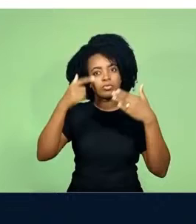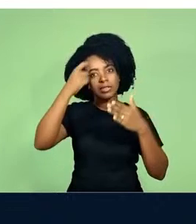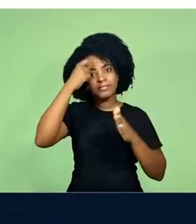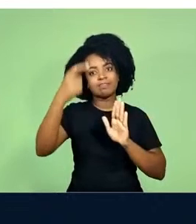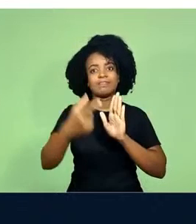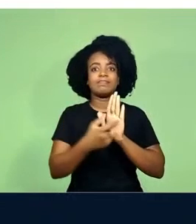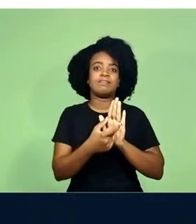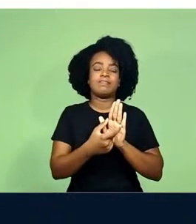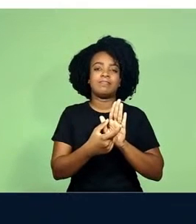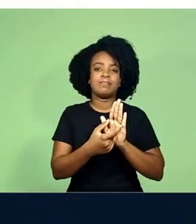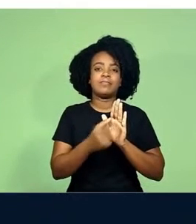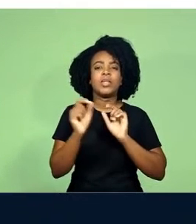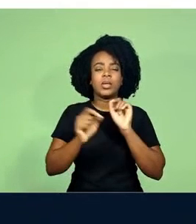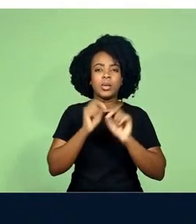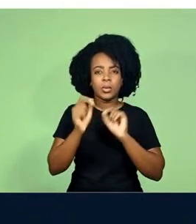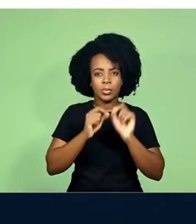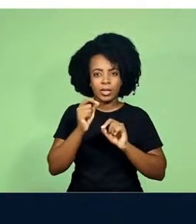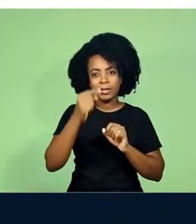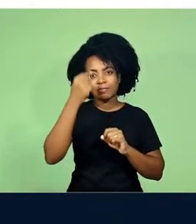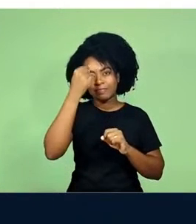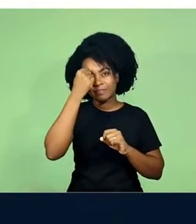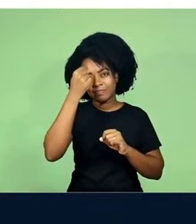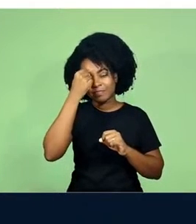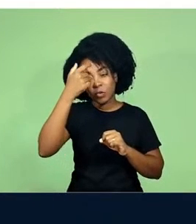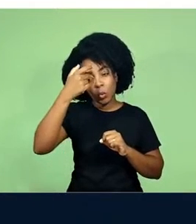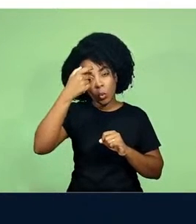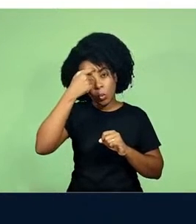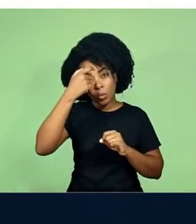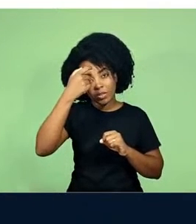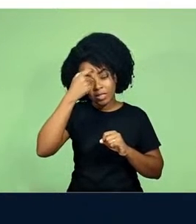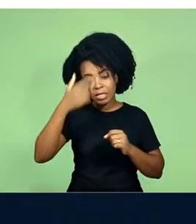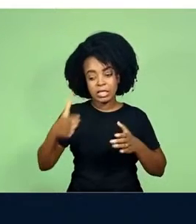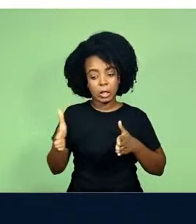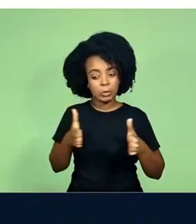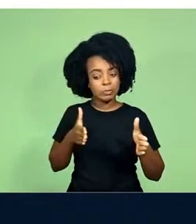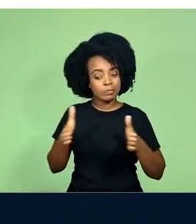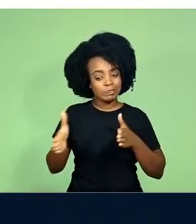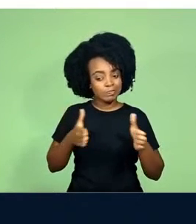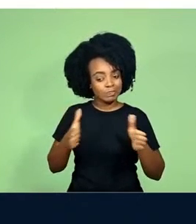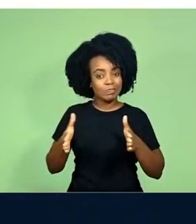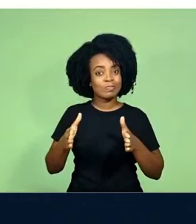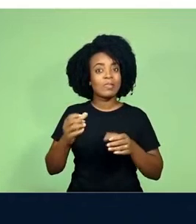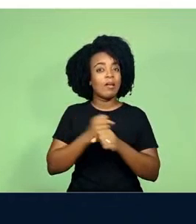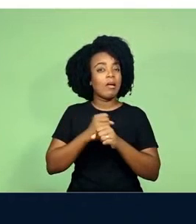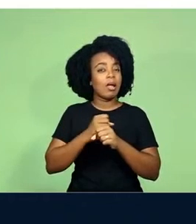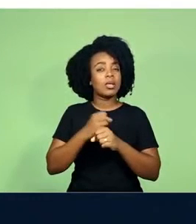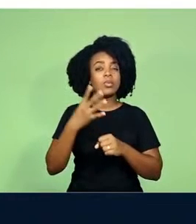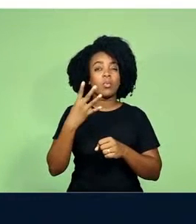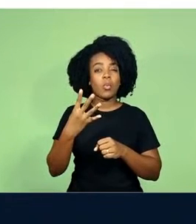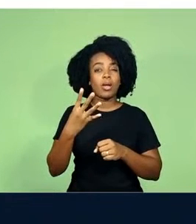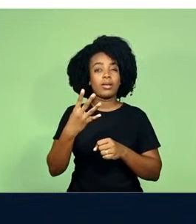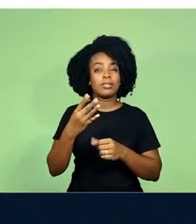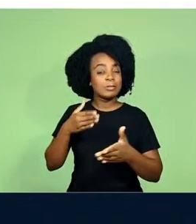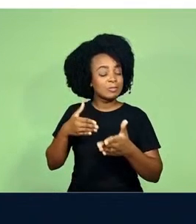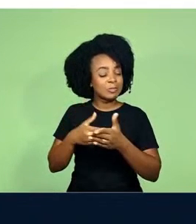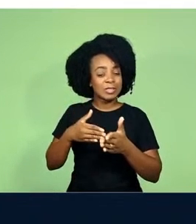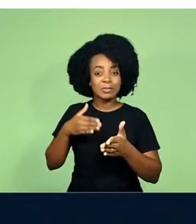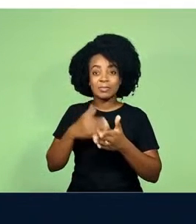artificial. É a alter consciência de sua obsolescência programada, de seus quatro anos limites de vida,